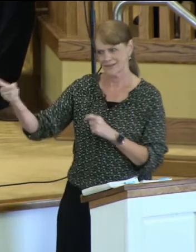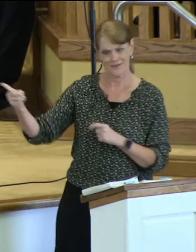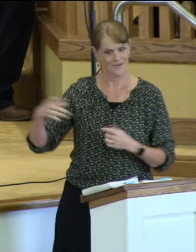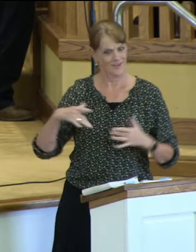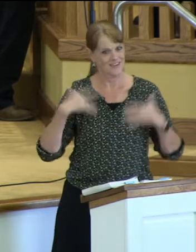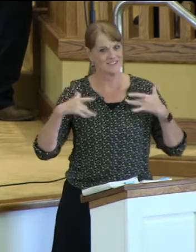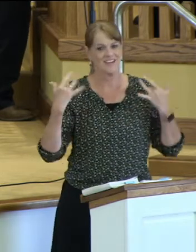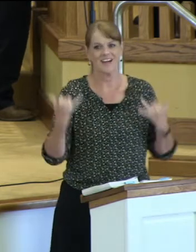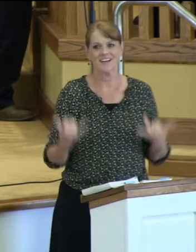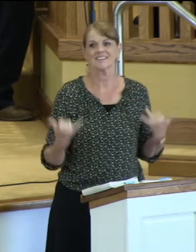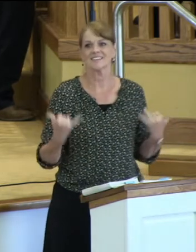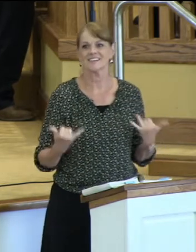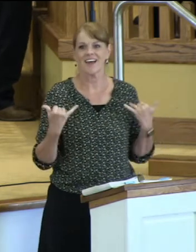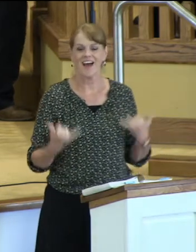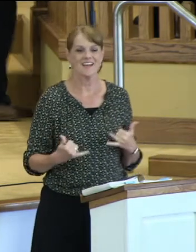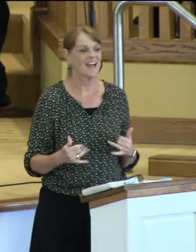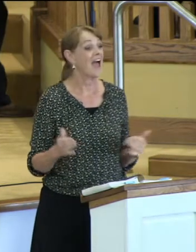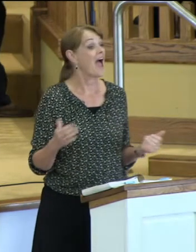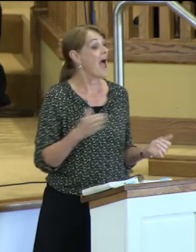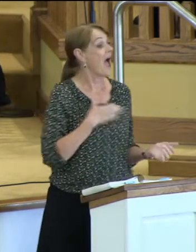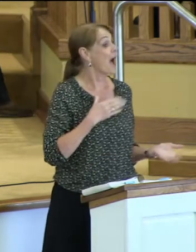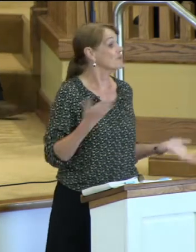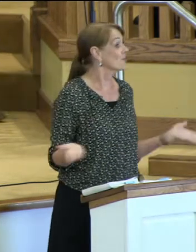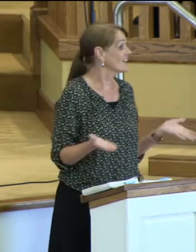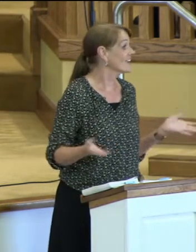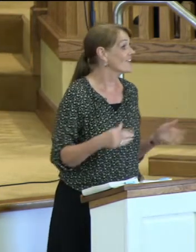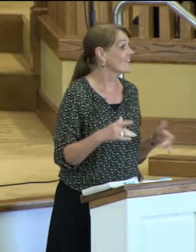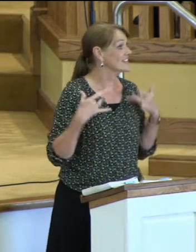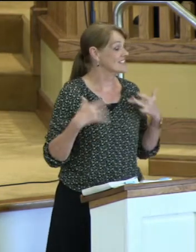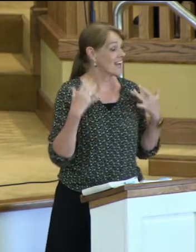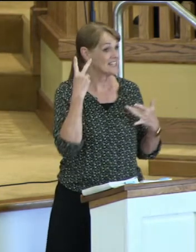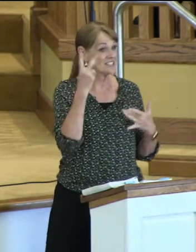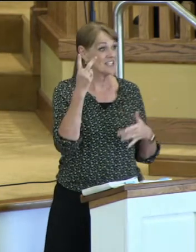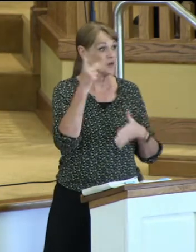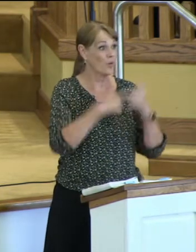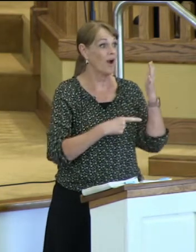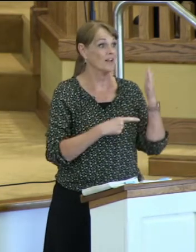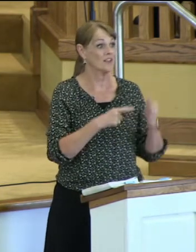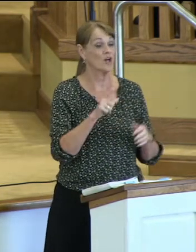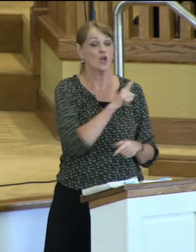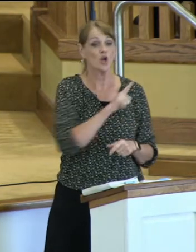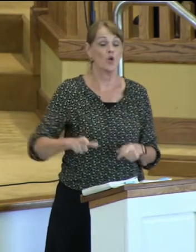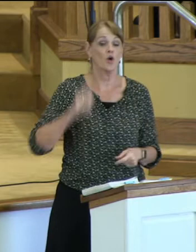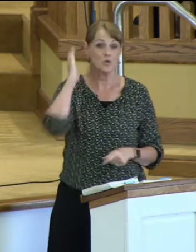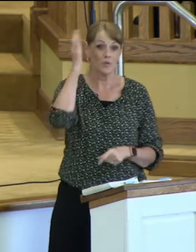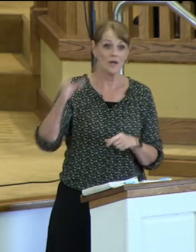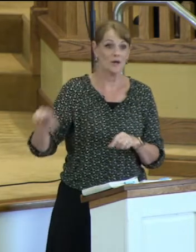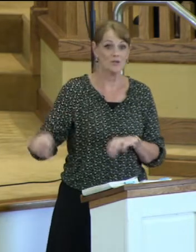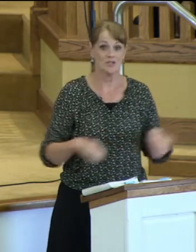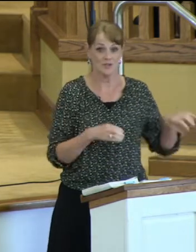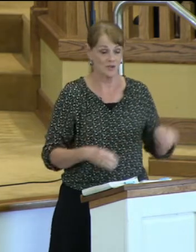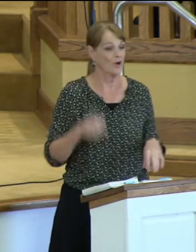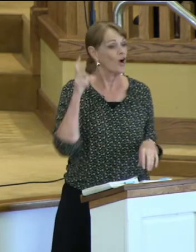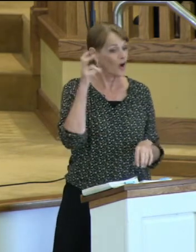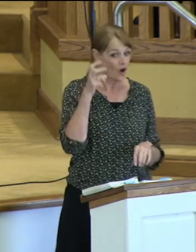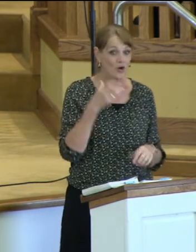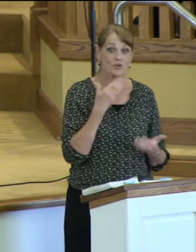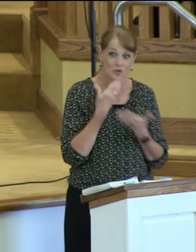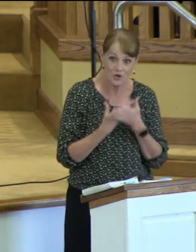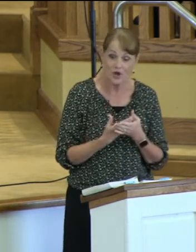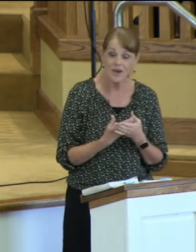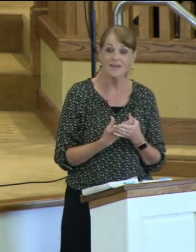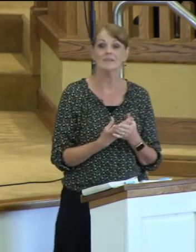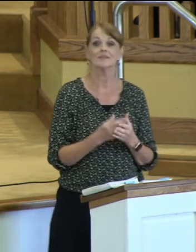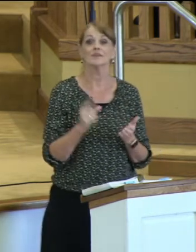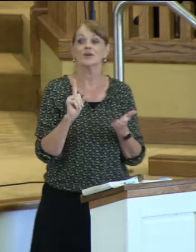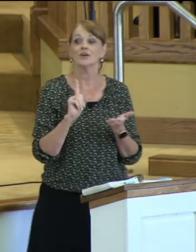They're wound up tonight. I'm so glad you're here. Excited to see what the Lord's going to do. Heard some great reports from Alaska and Preacher, and